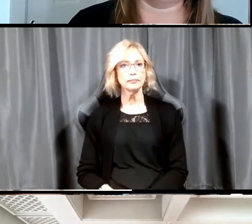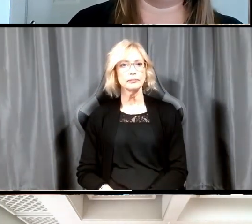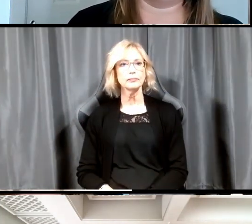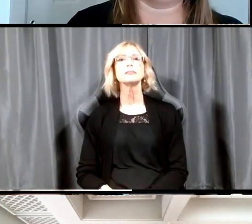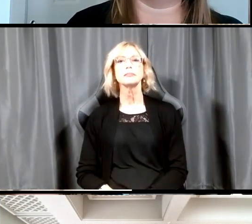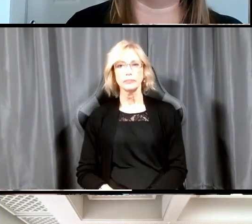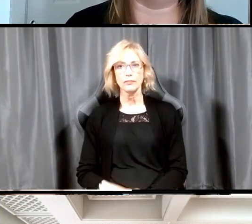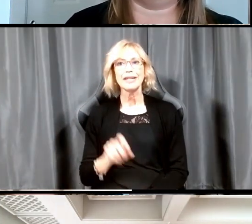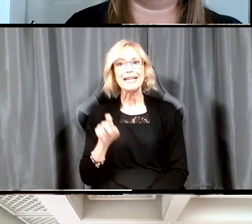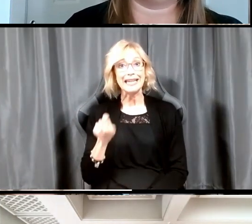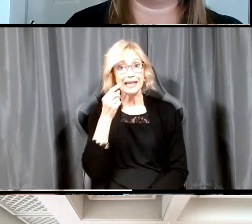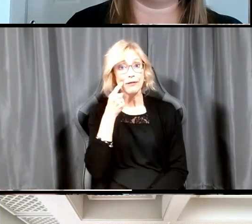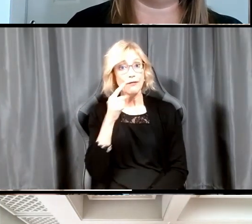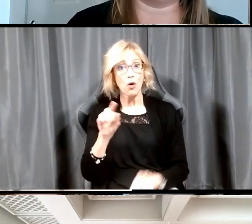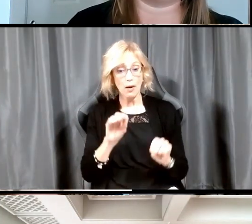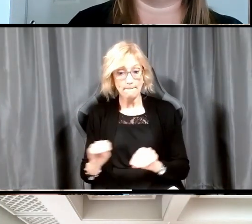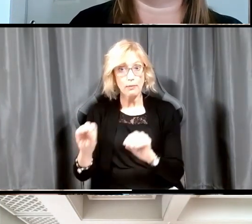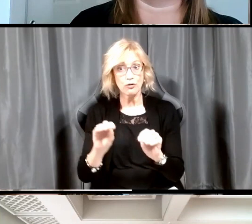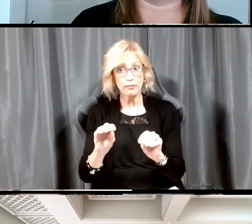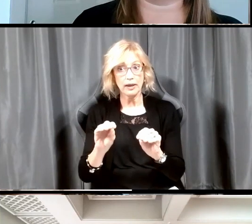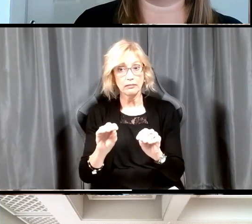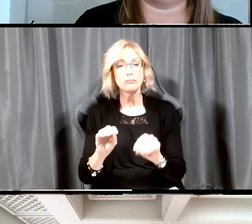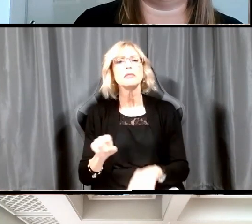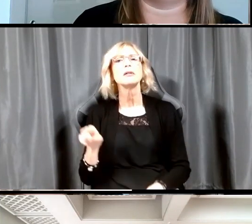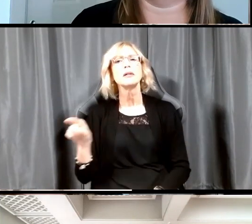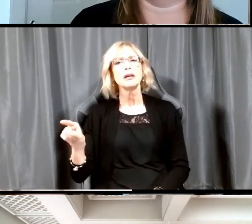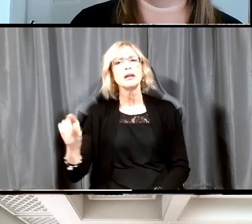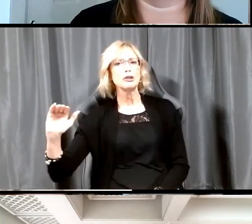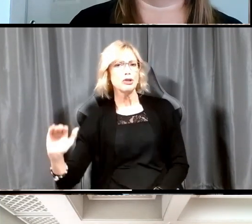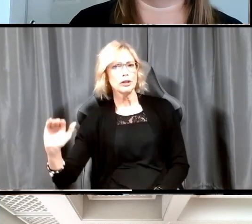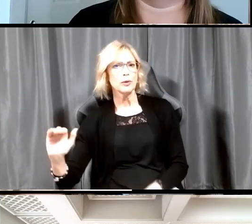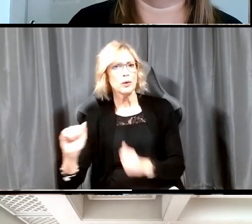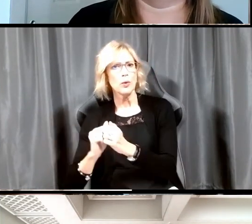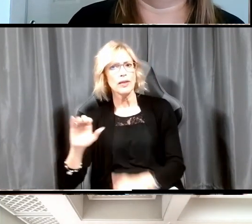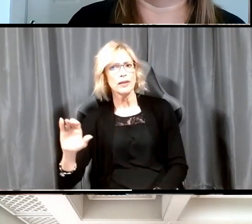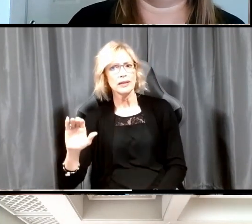Now we move into need for movement. So students with CVI or children with CVI,